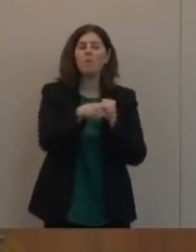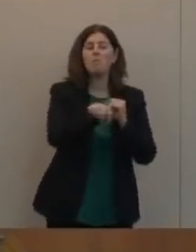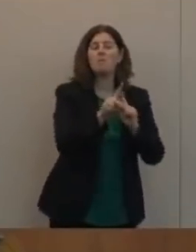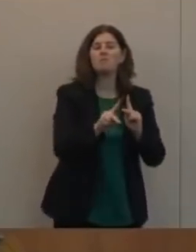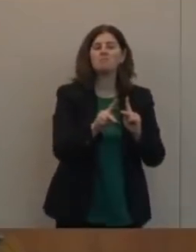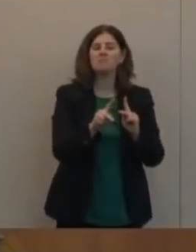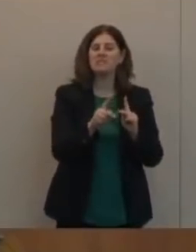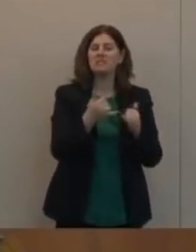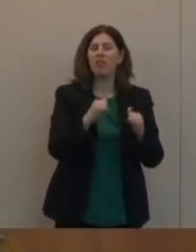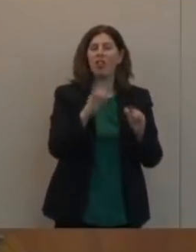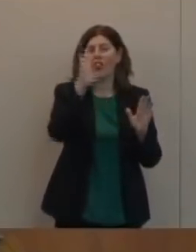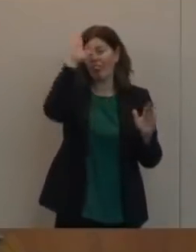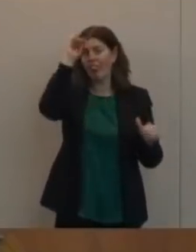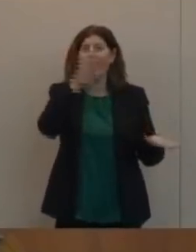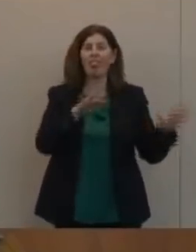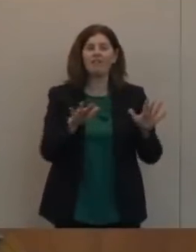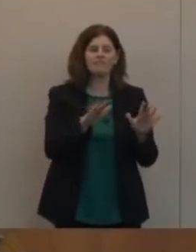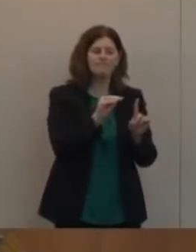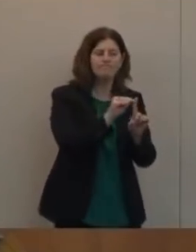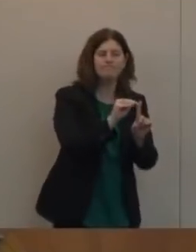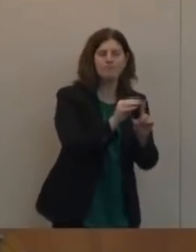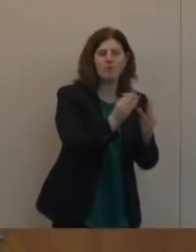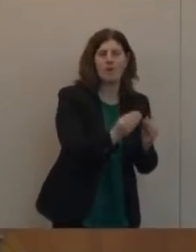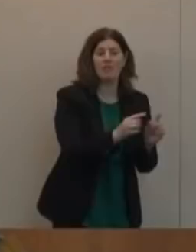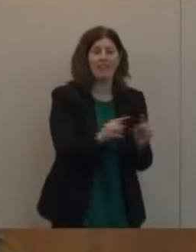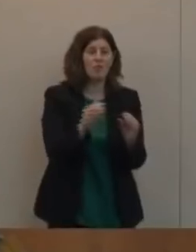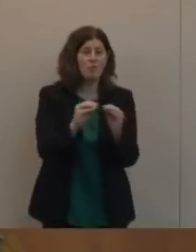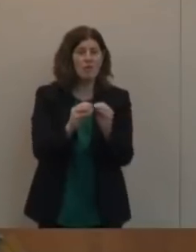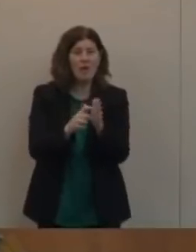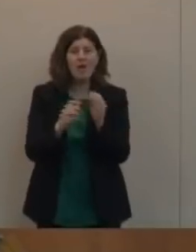reminder, you've gotten it. For those folks who need a